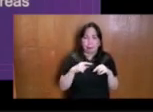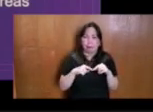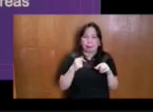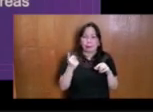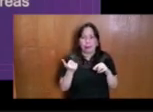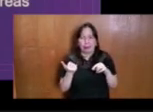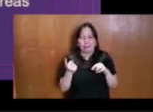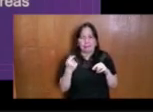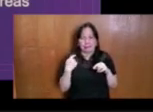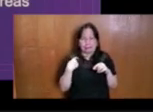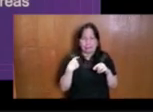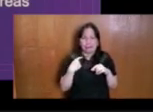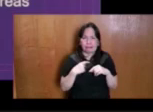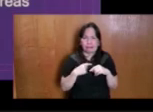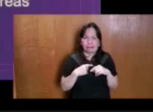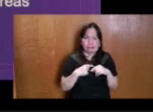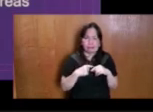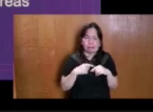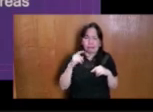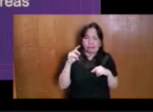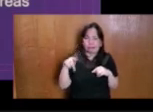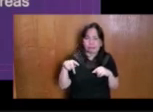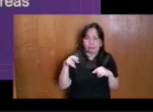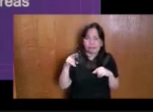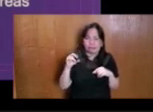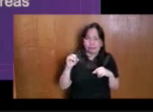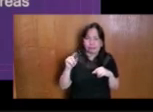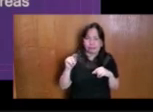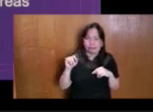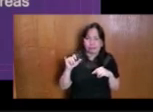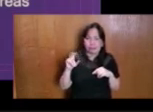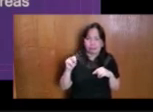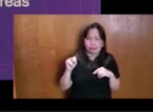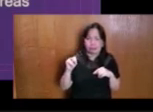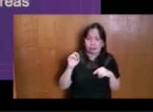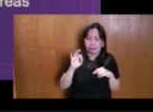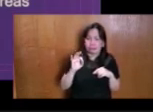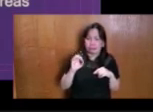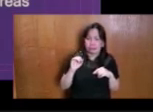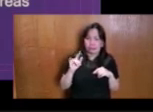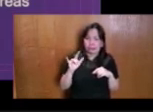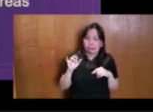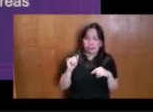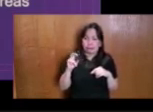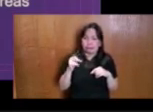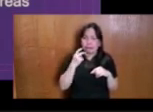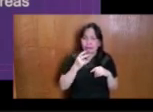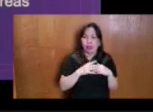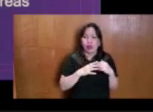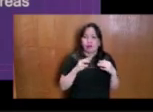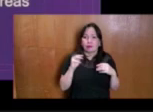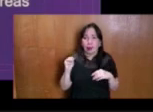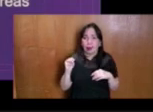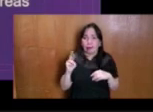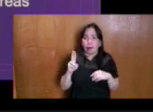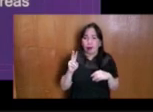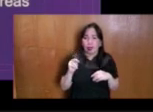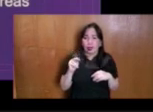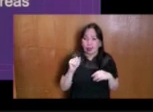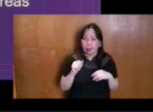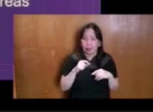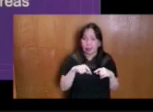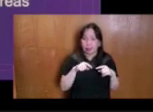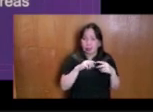see protein folding, for instance, has been solved already by AI. And you see this mRNA as a good platform